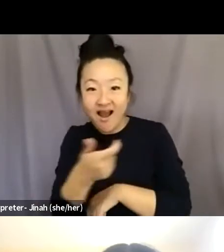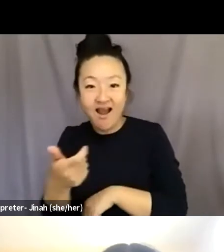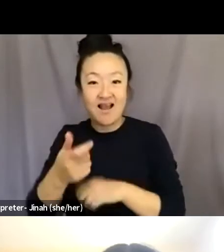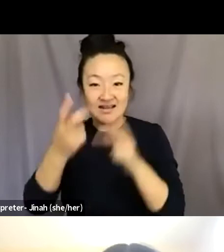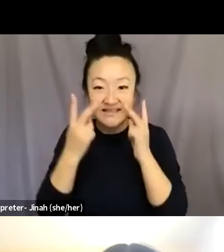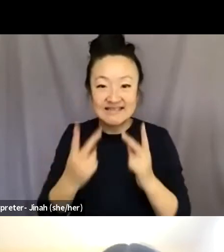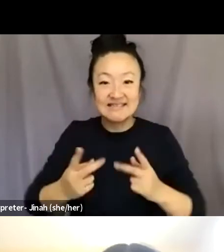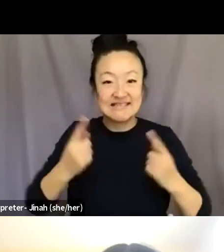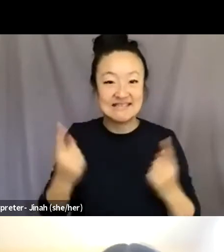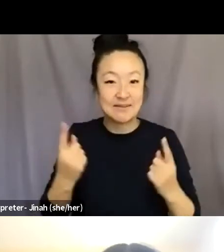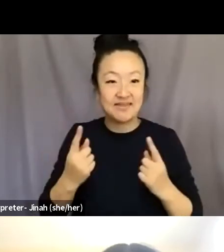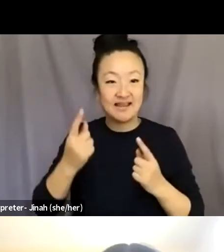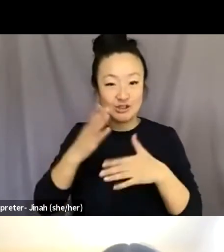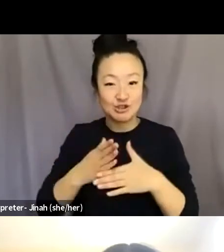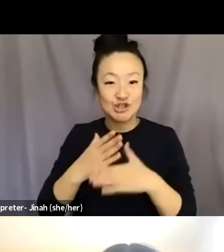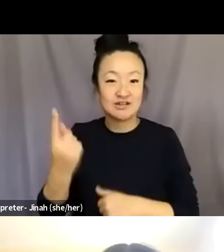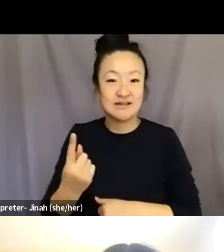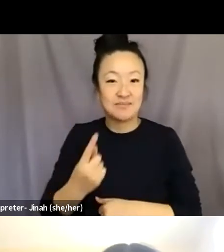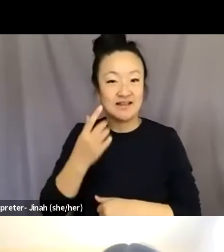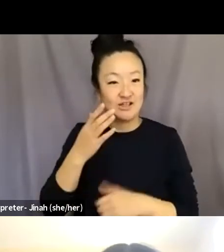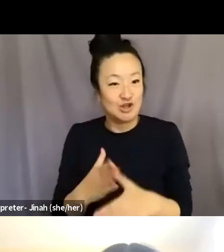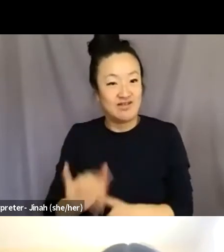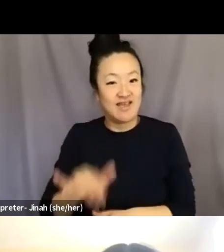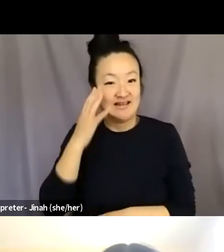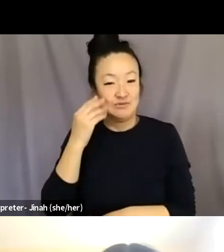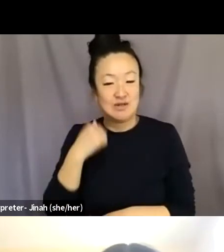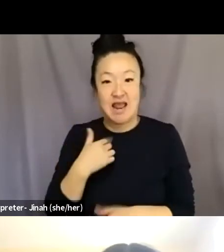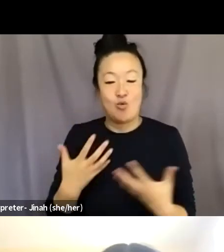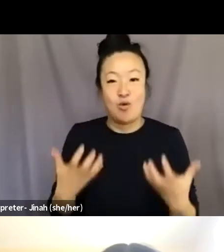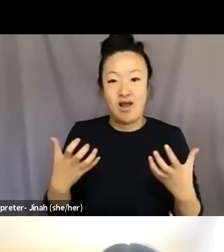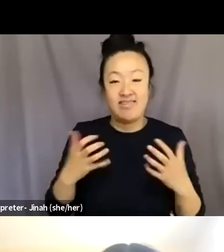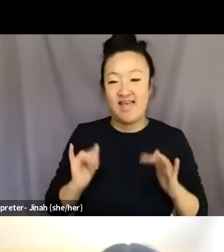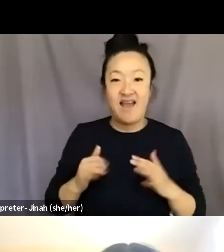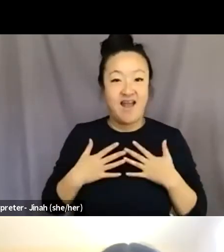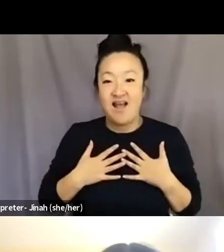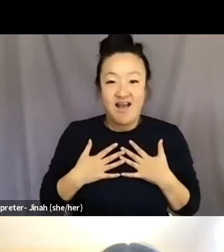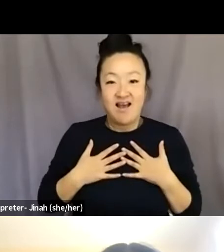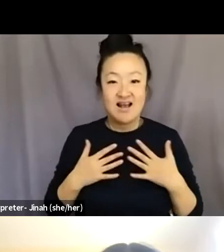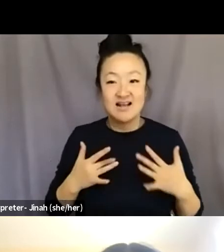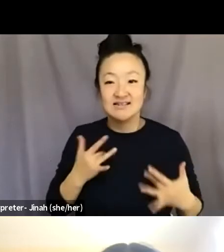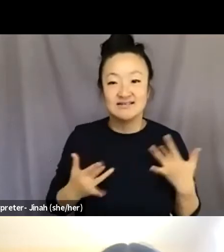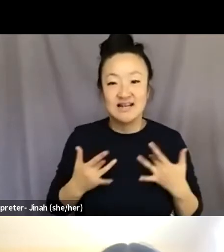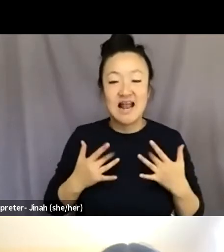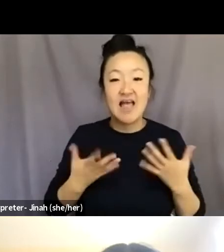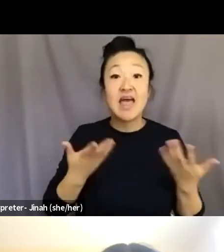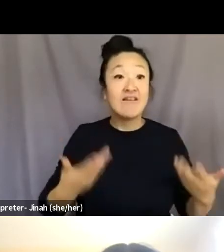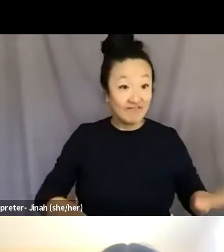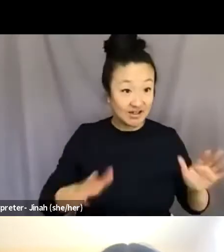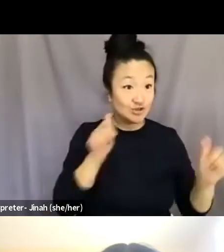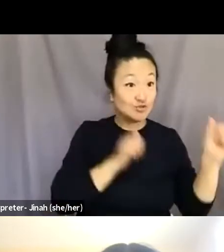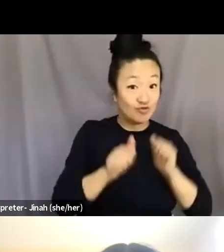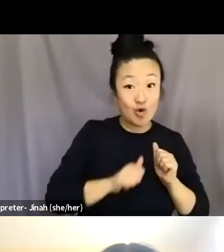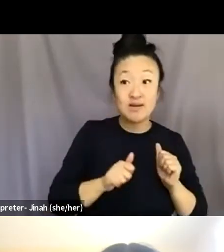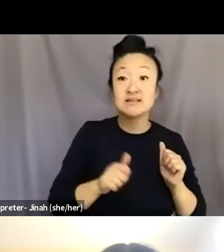something and share an experience. And I want that anticipation, and I want the conversation afterwards, and I want the